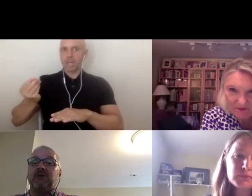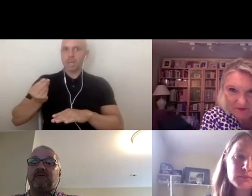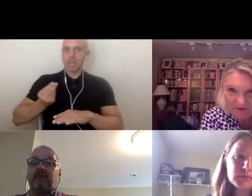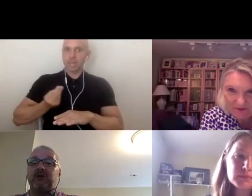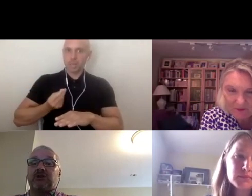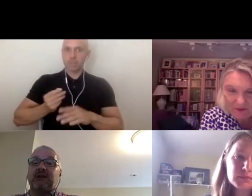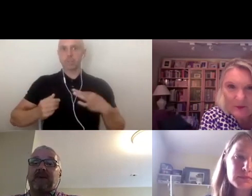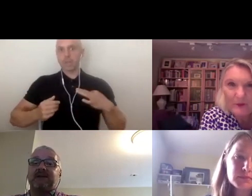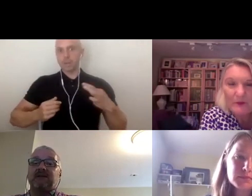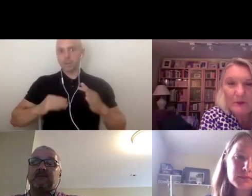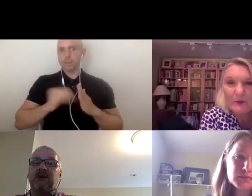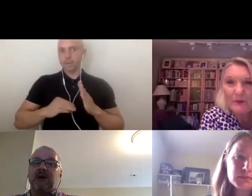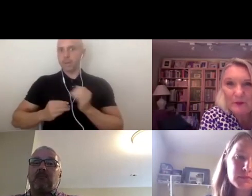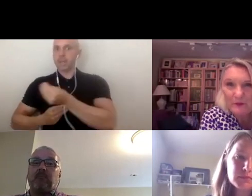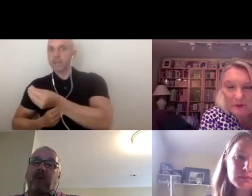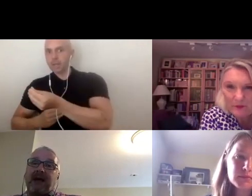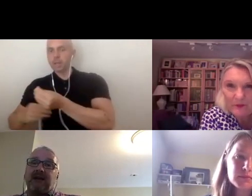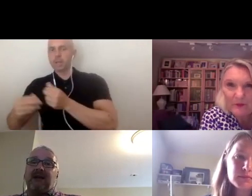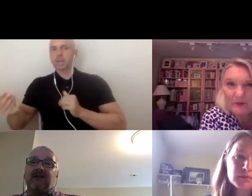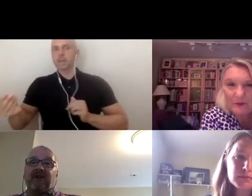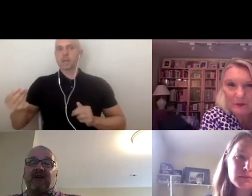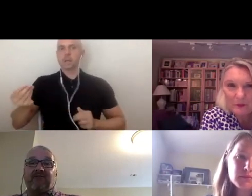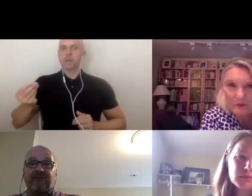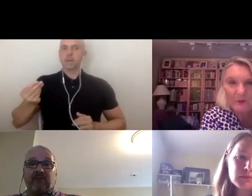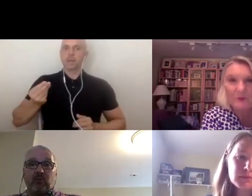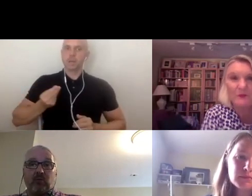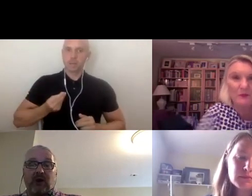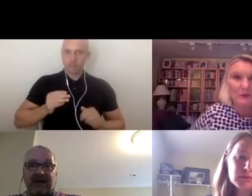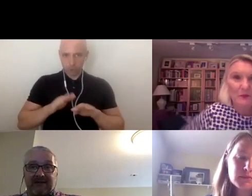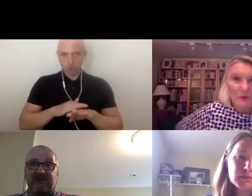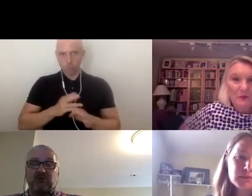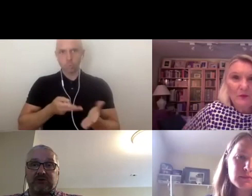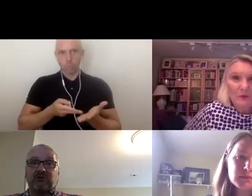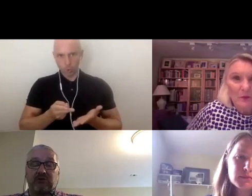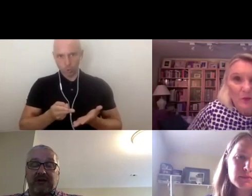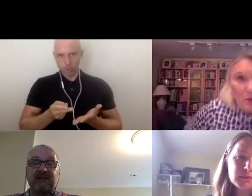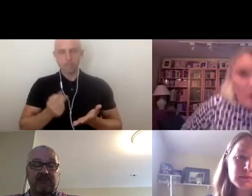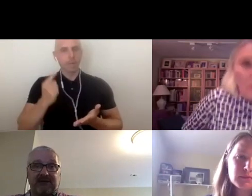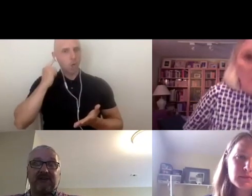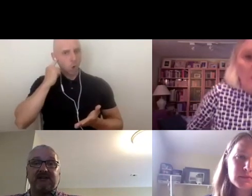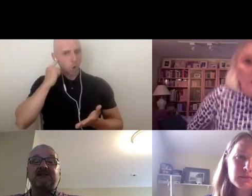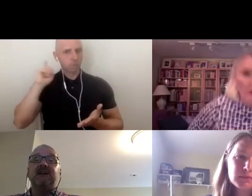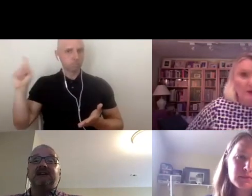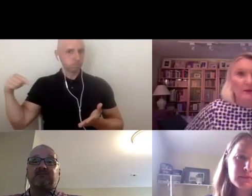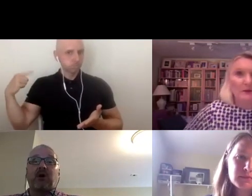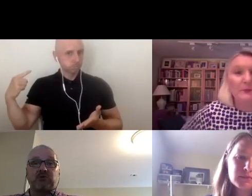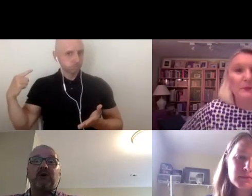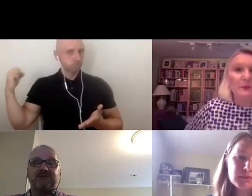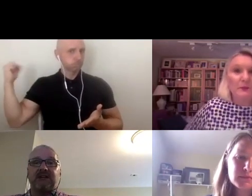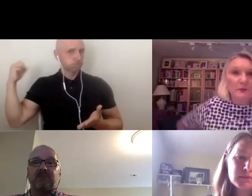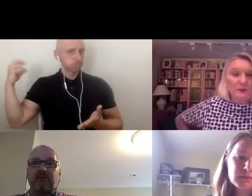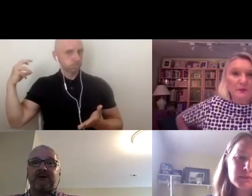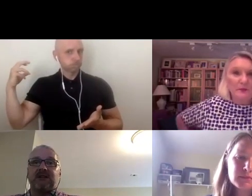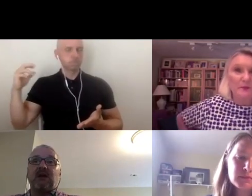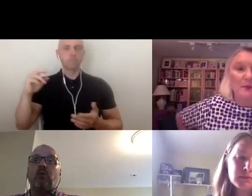submit your information and get back to them. But if what I have been told is correct, and I believe it is Parks will